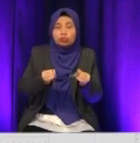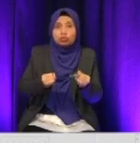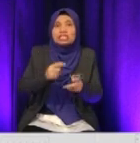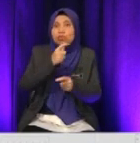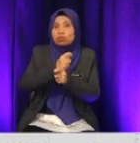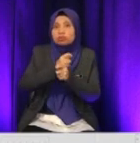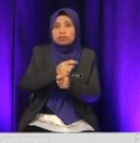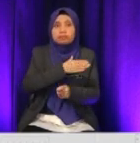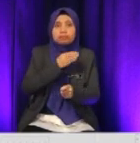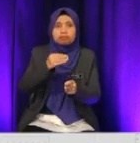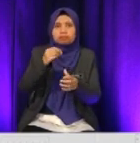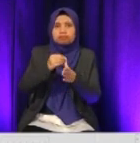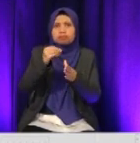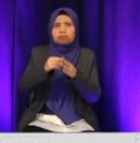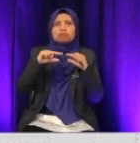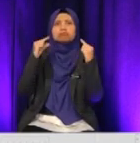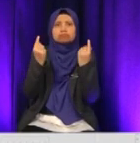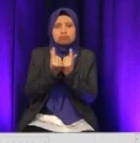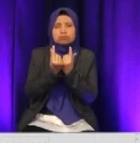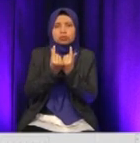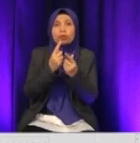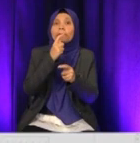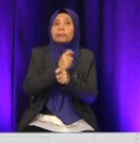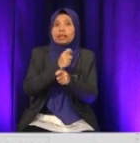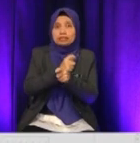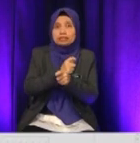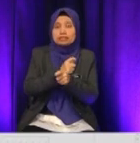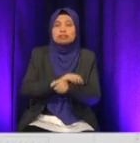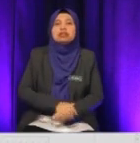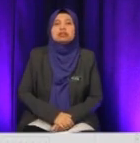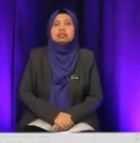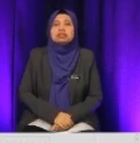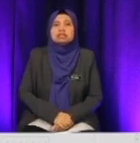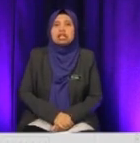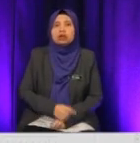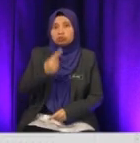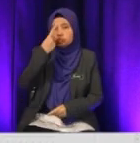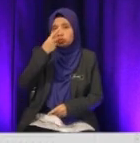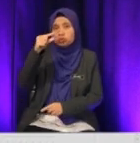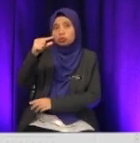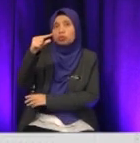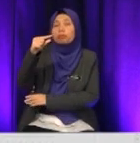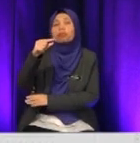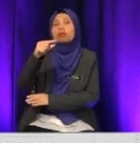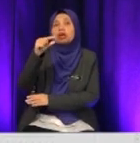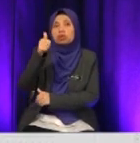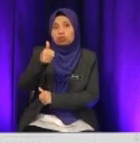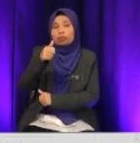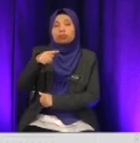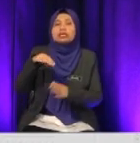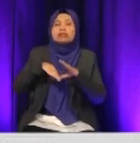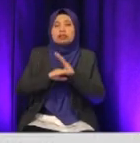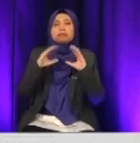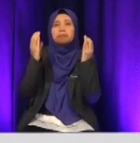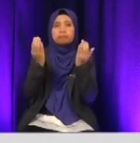where volunteers run somewhere on their own to do something useful. The group projects often involve work on a community